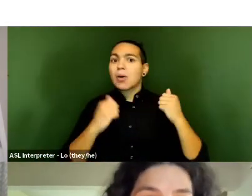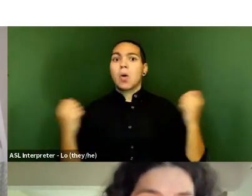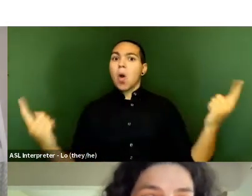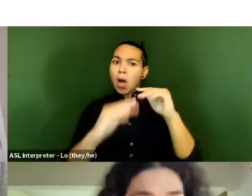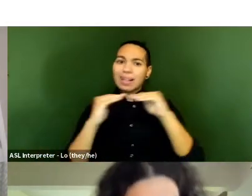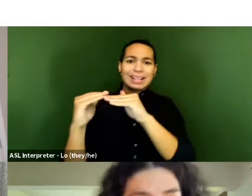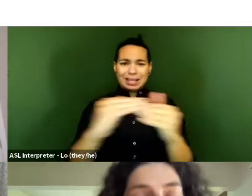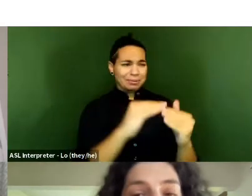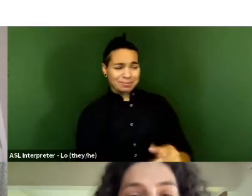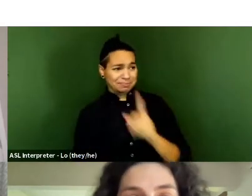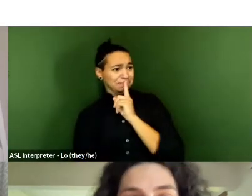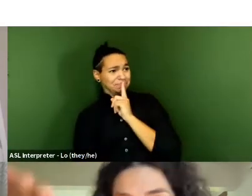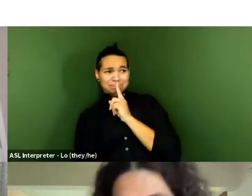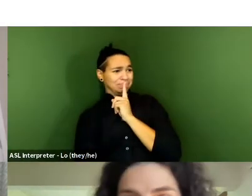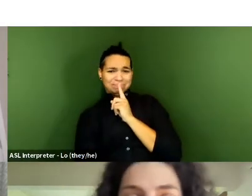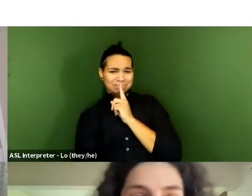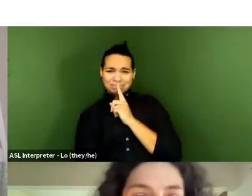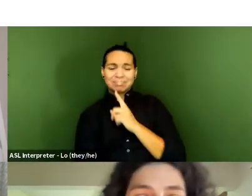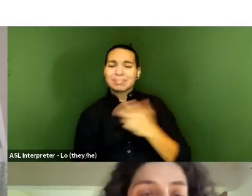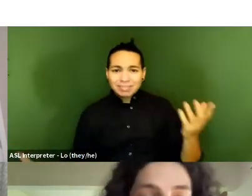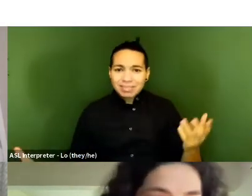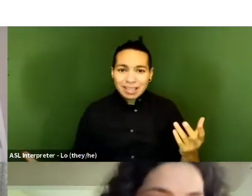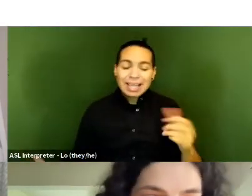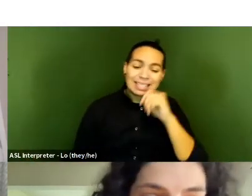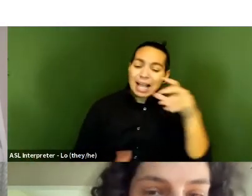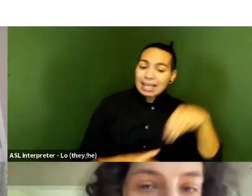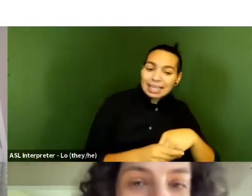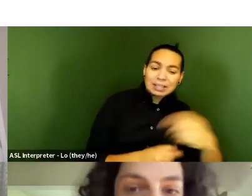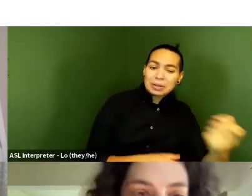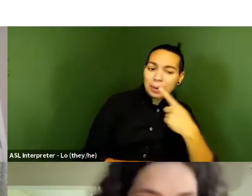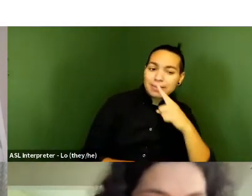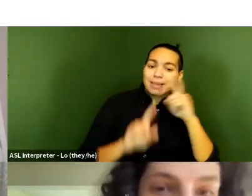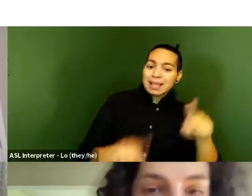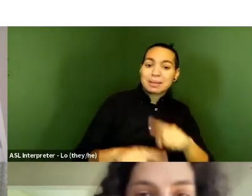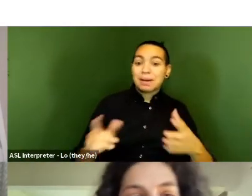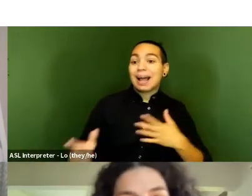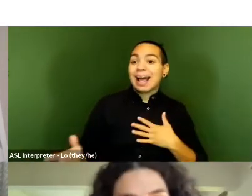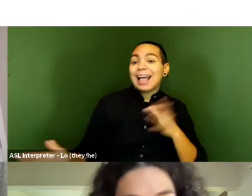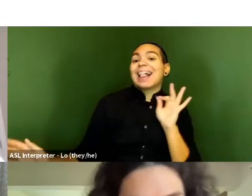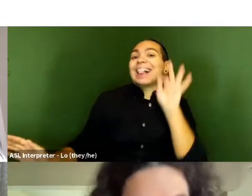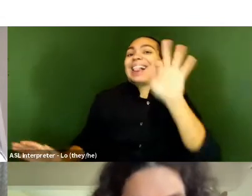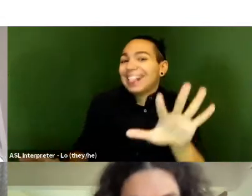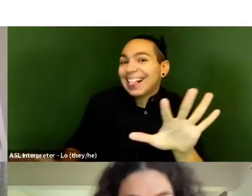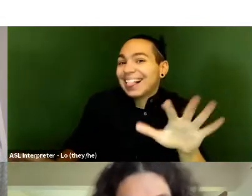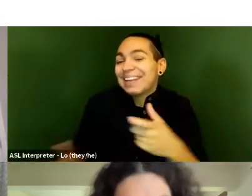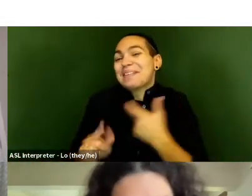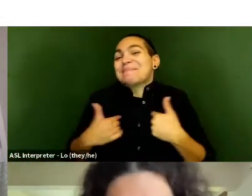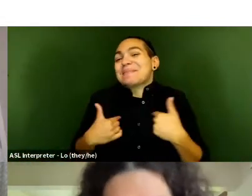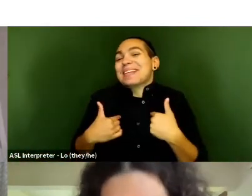of equalizing. What are your thoughts on that? It's not in the Q&A, but this is just a special gift from me to you. Yeah.